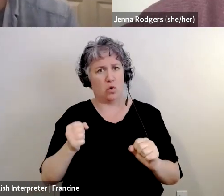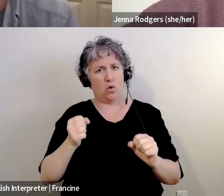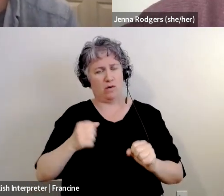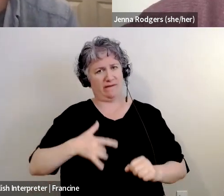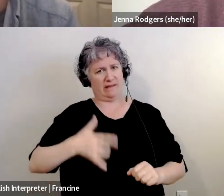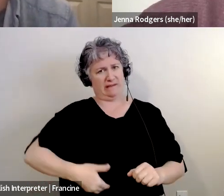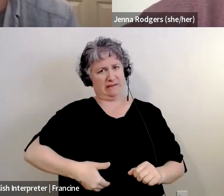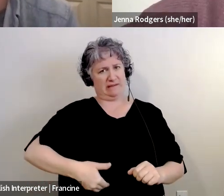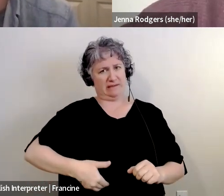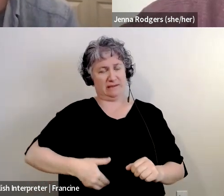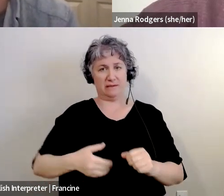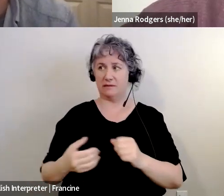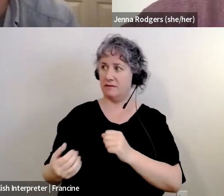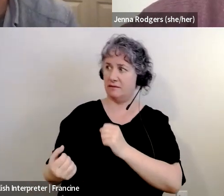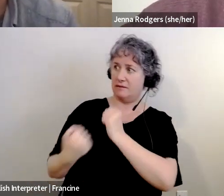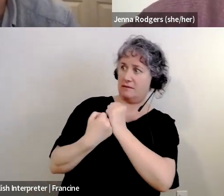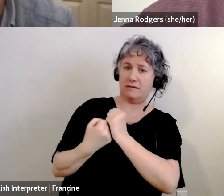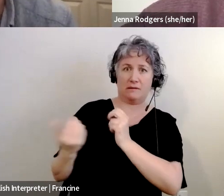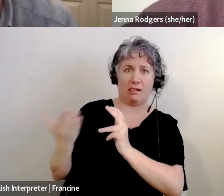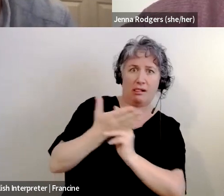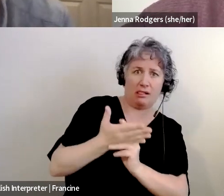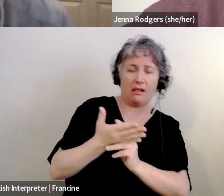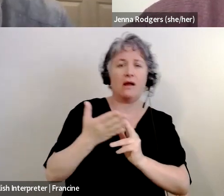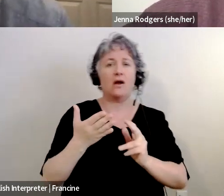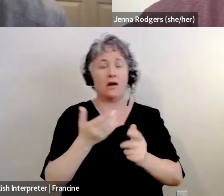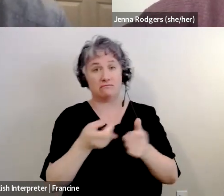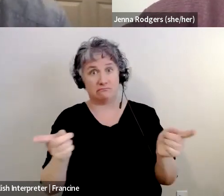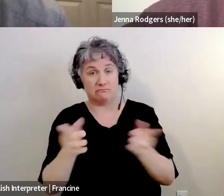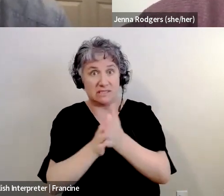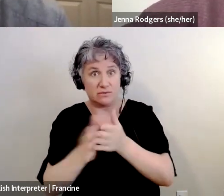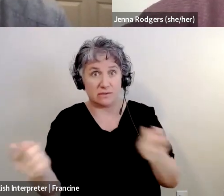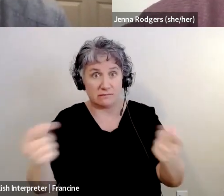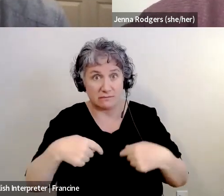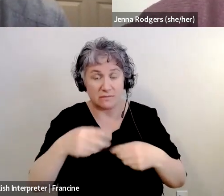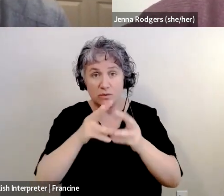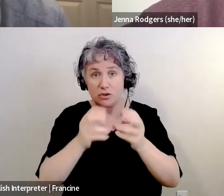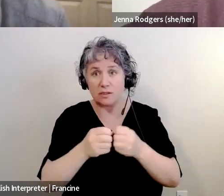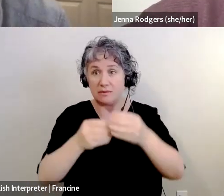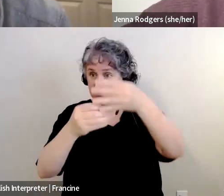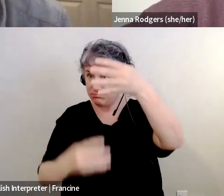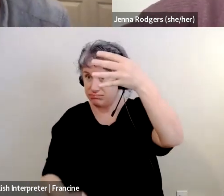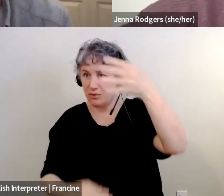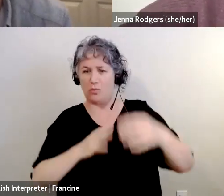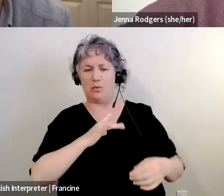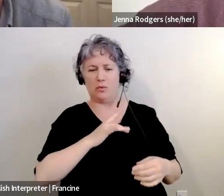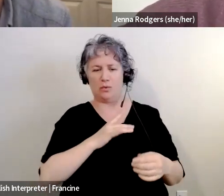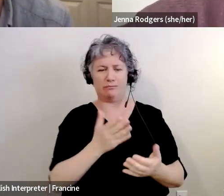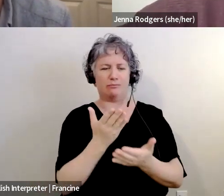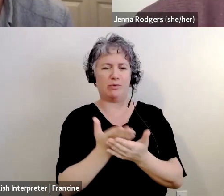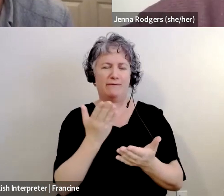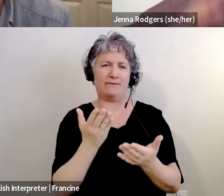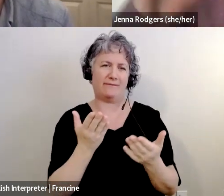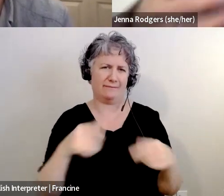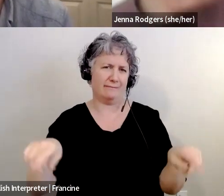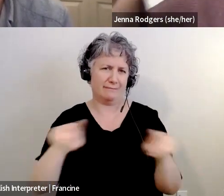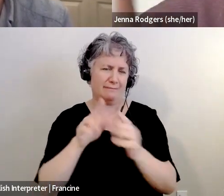and feel the same way. So the interest in this workshop and the number of participants who are here today is really a testament to the